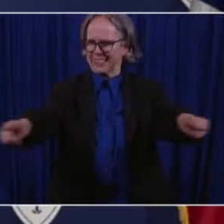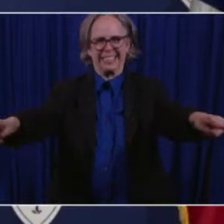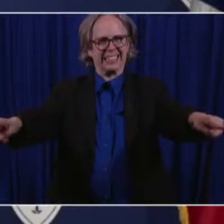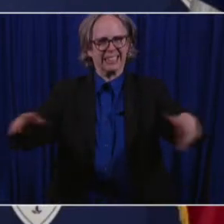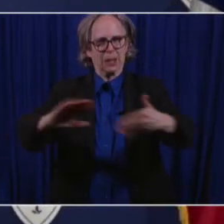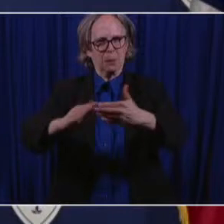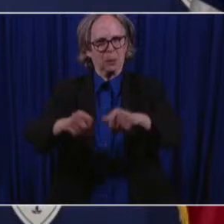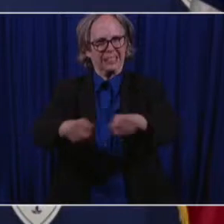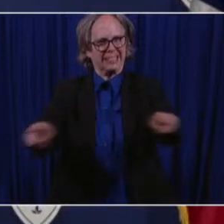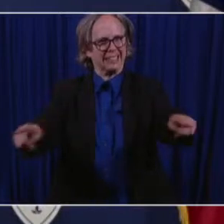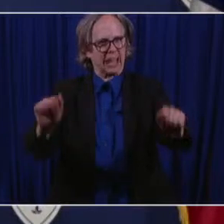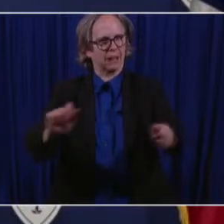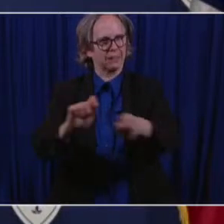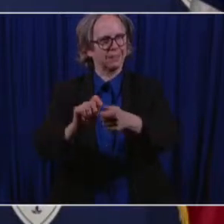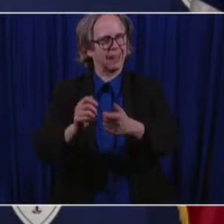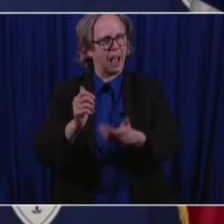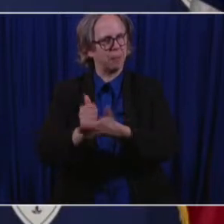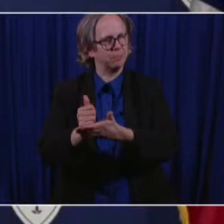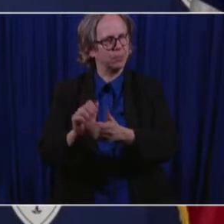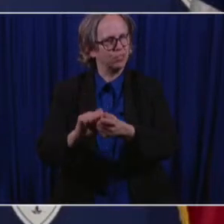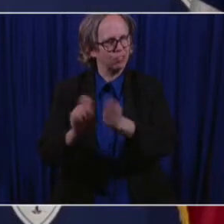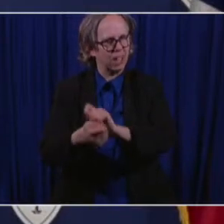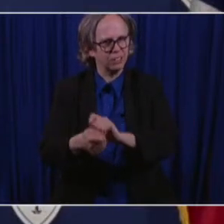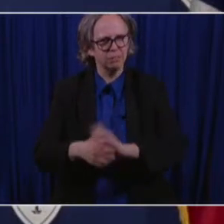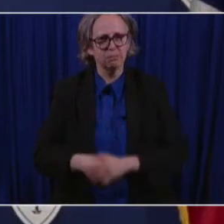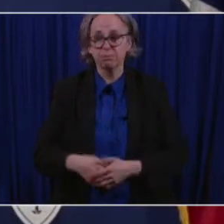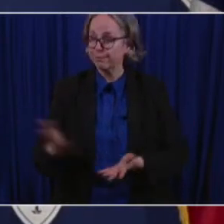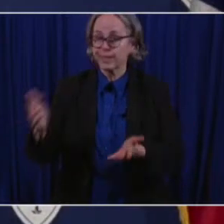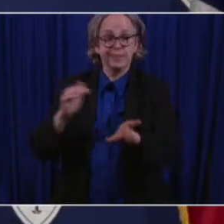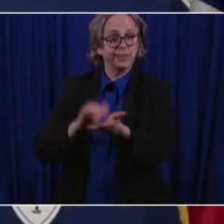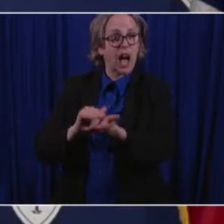population over here. We can reach this population here. We can reach that